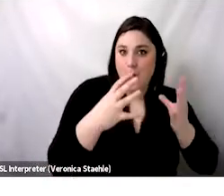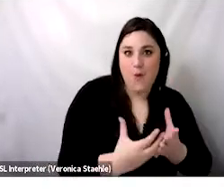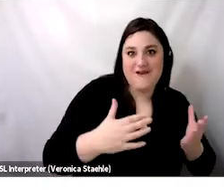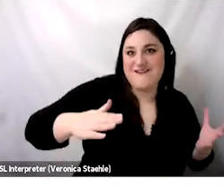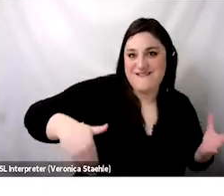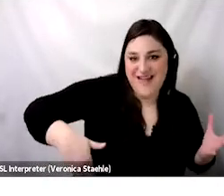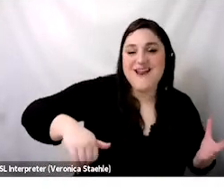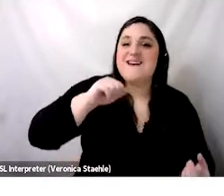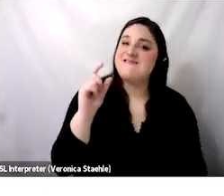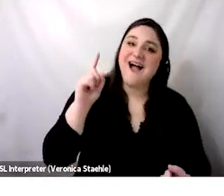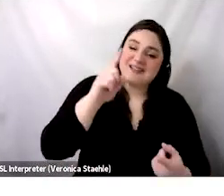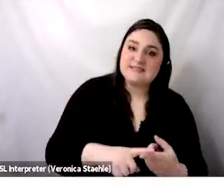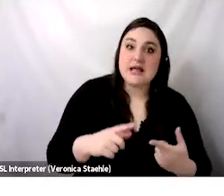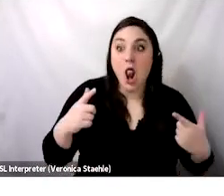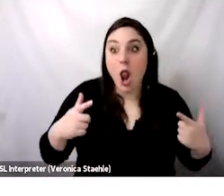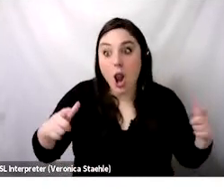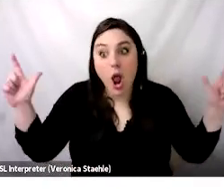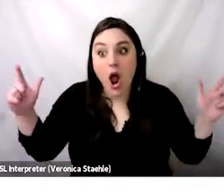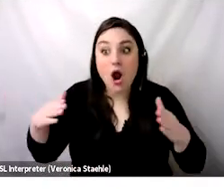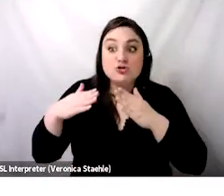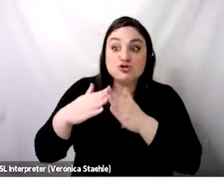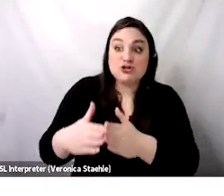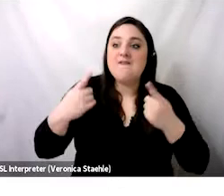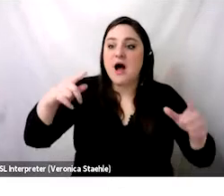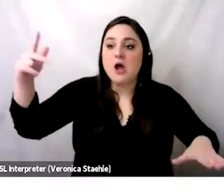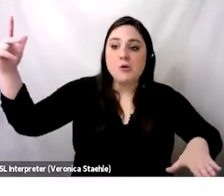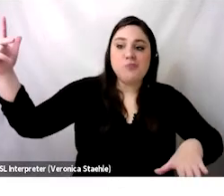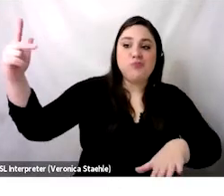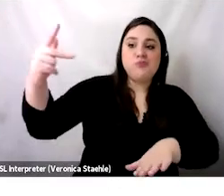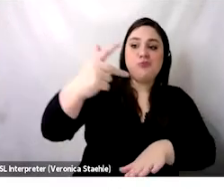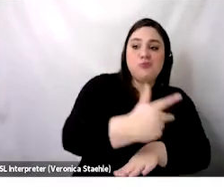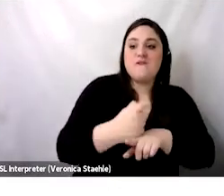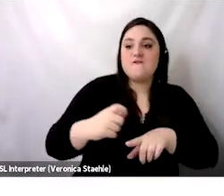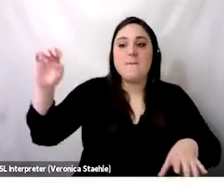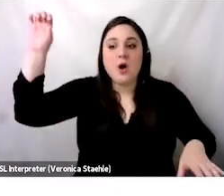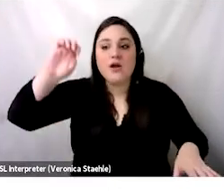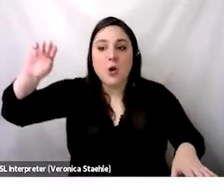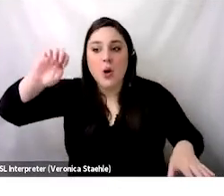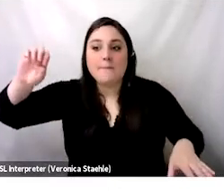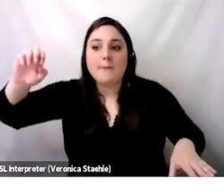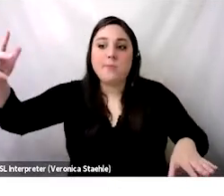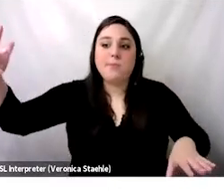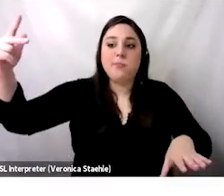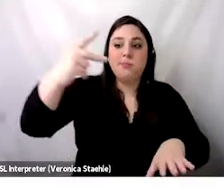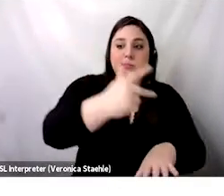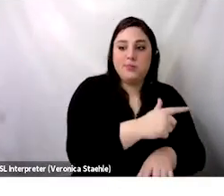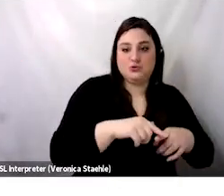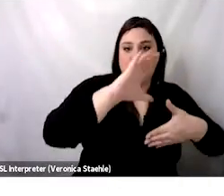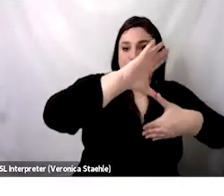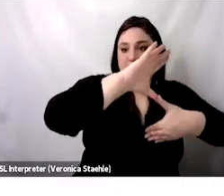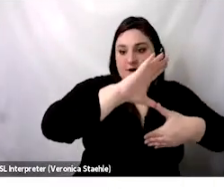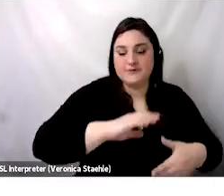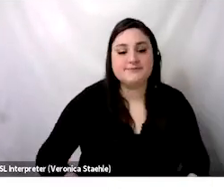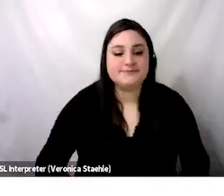were ships large enough to cross the Atlantic Ocean. At first, the relationship